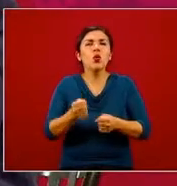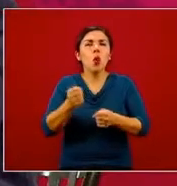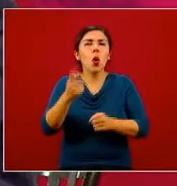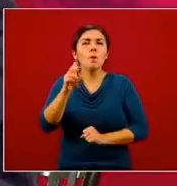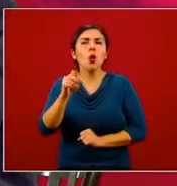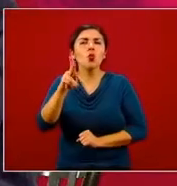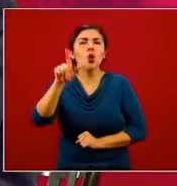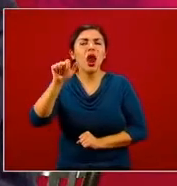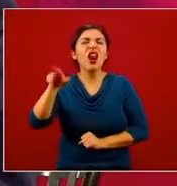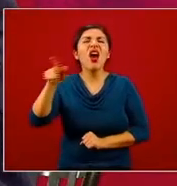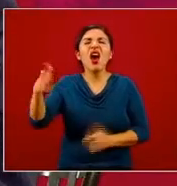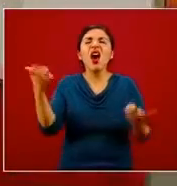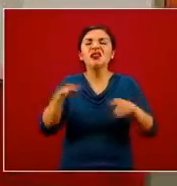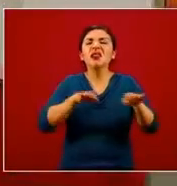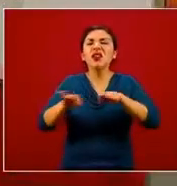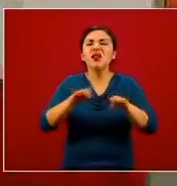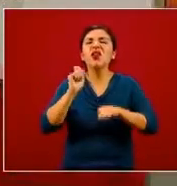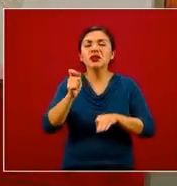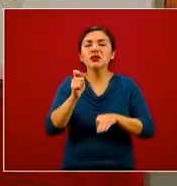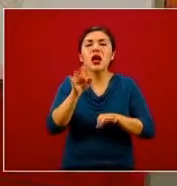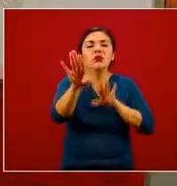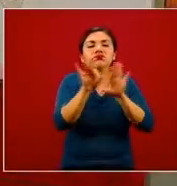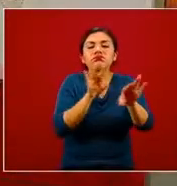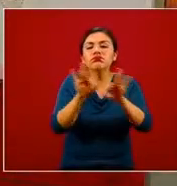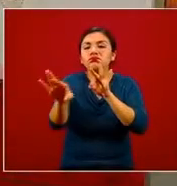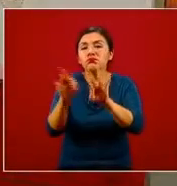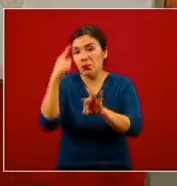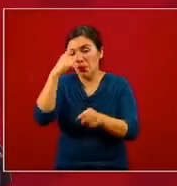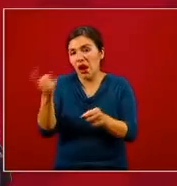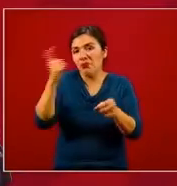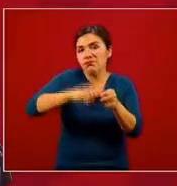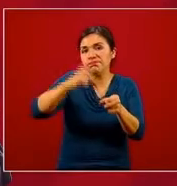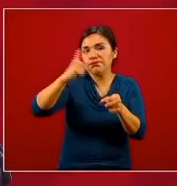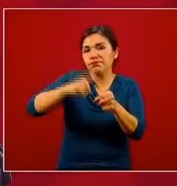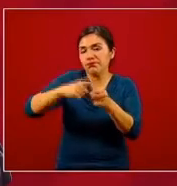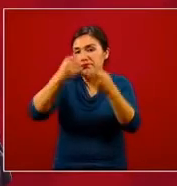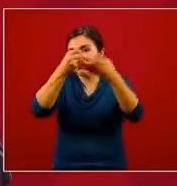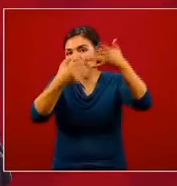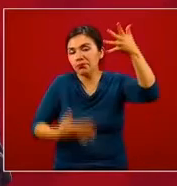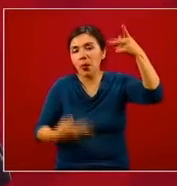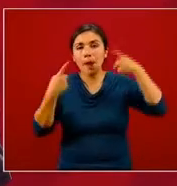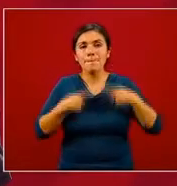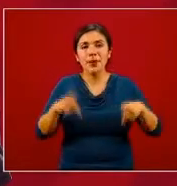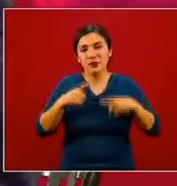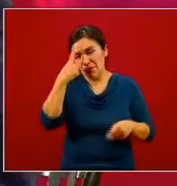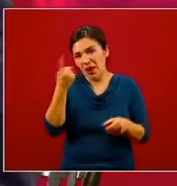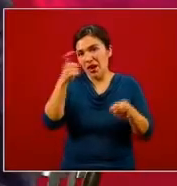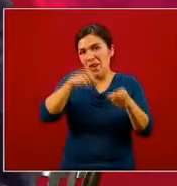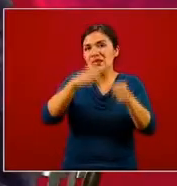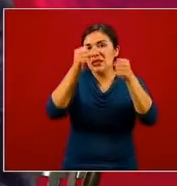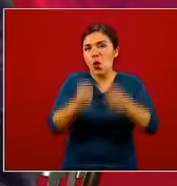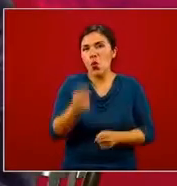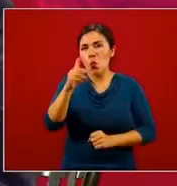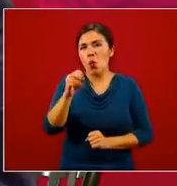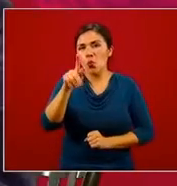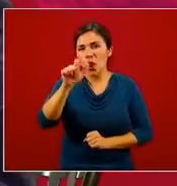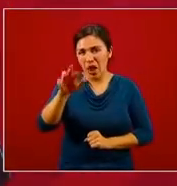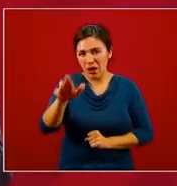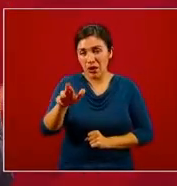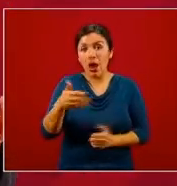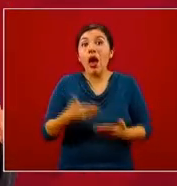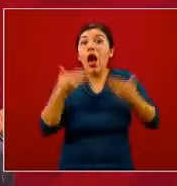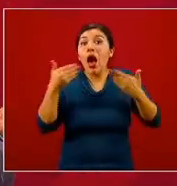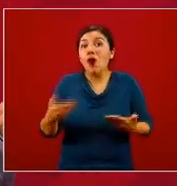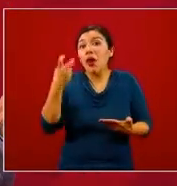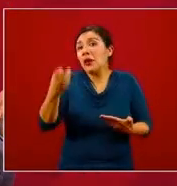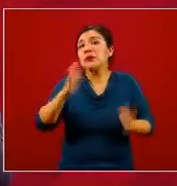of over 6,300 managers who previously were dedicated